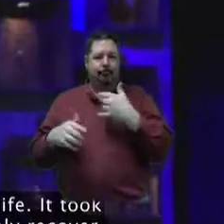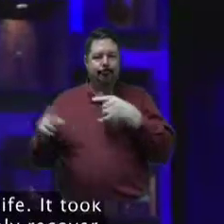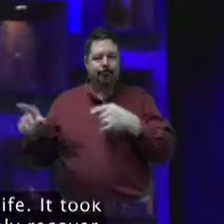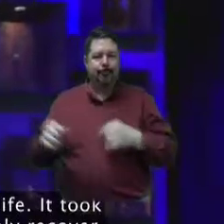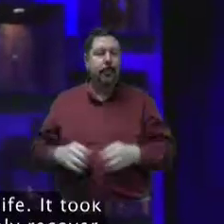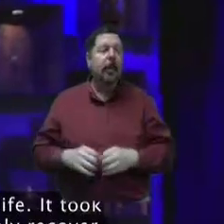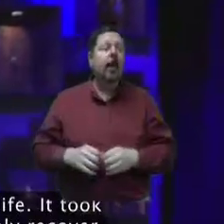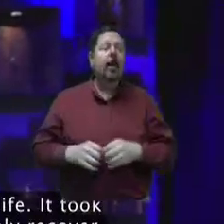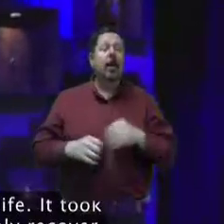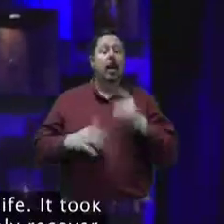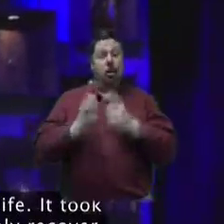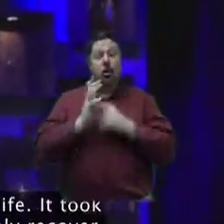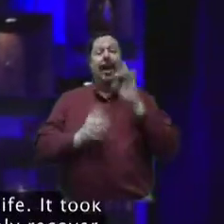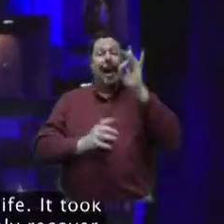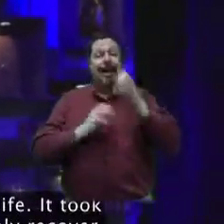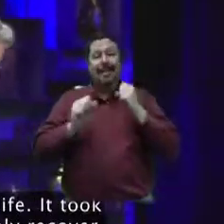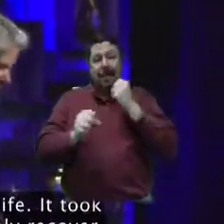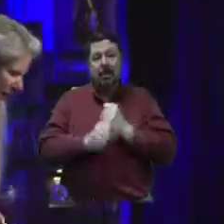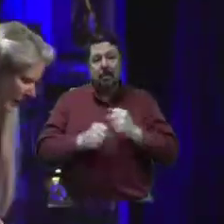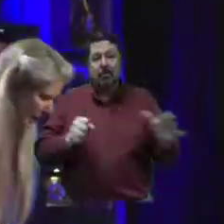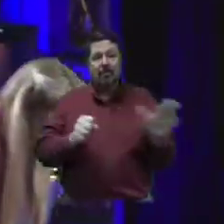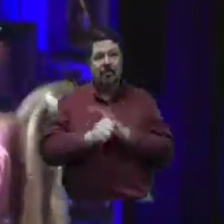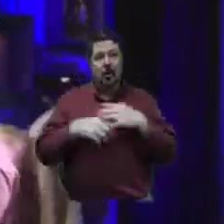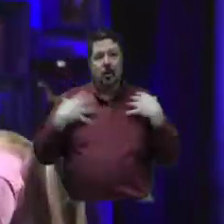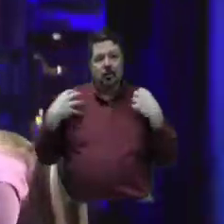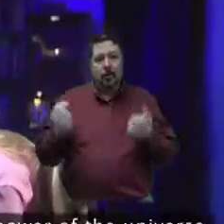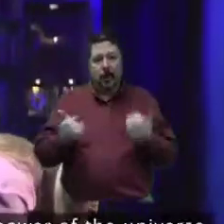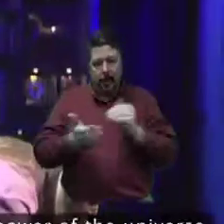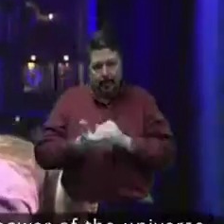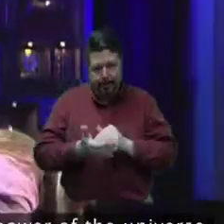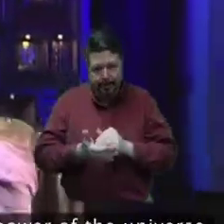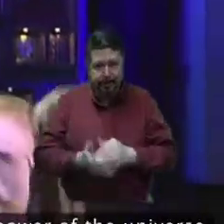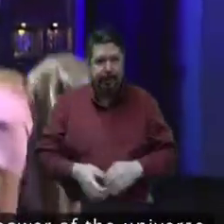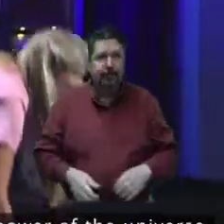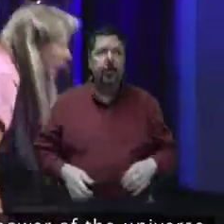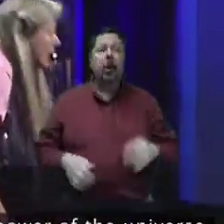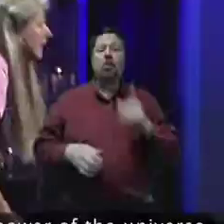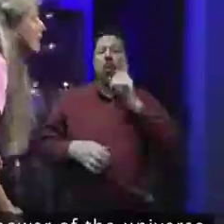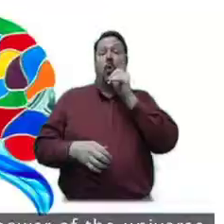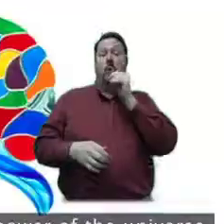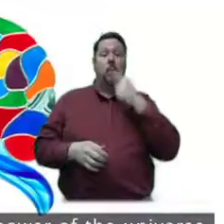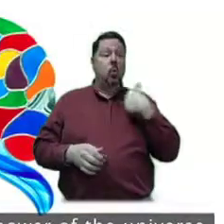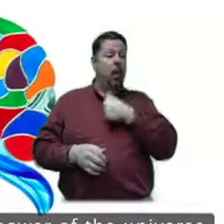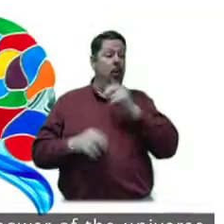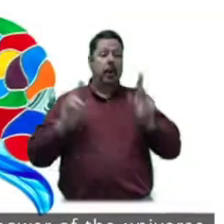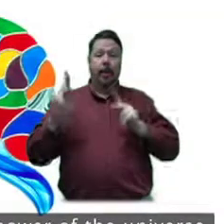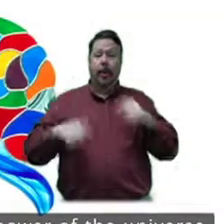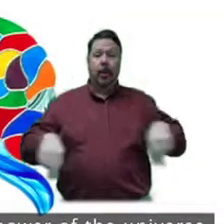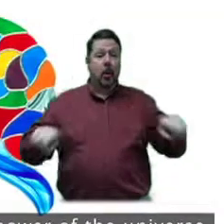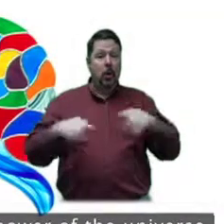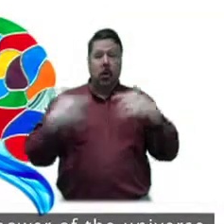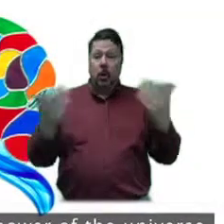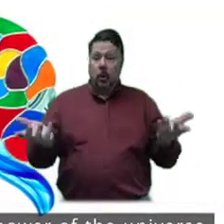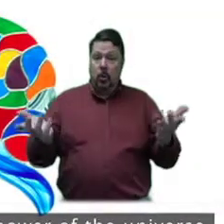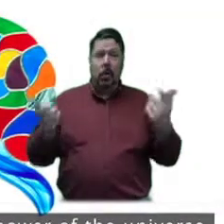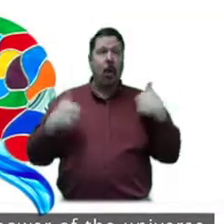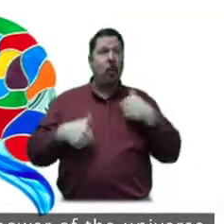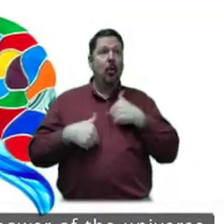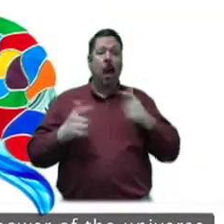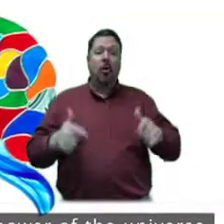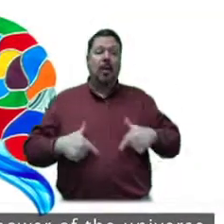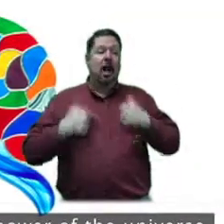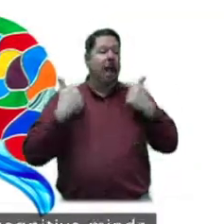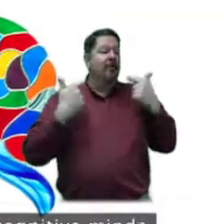years to completely recover. So, who are we? We are the life